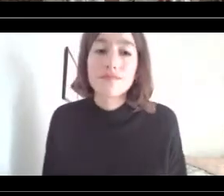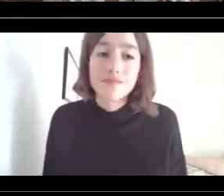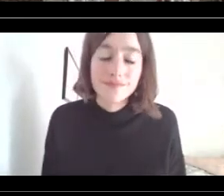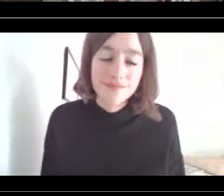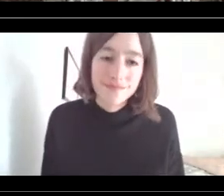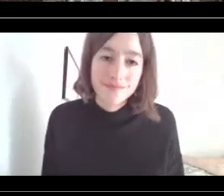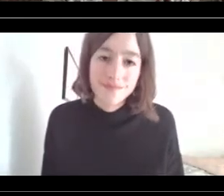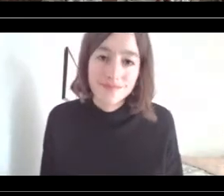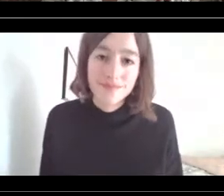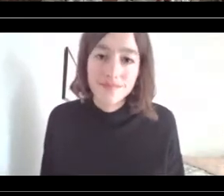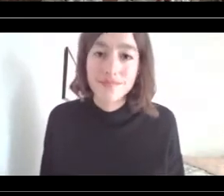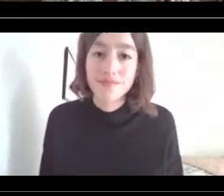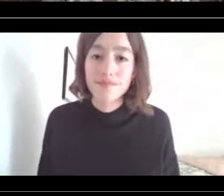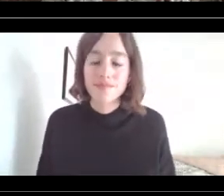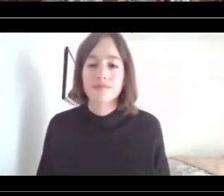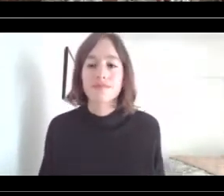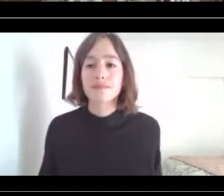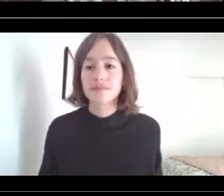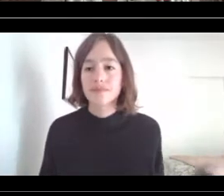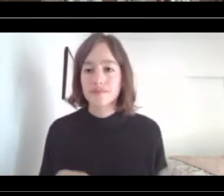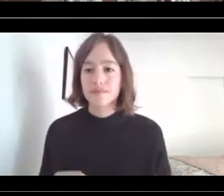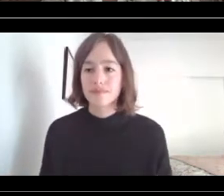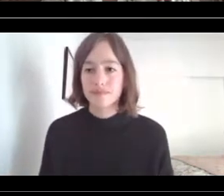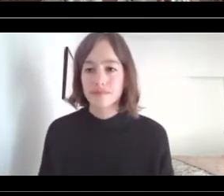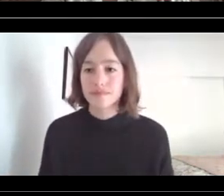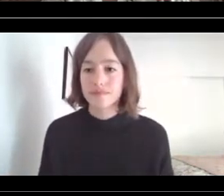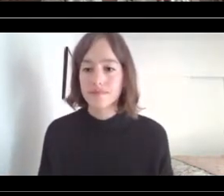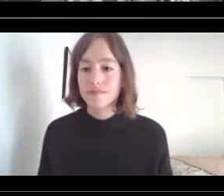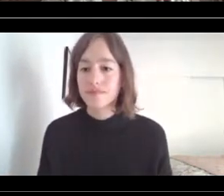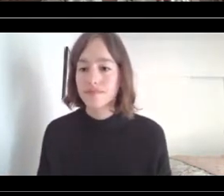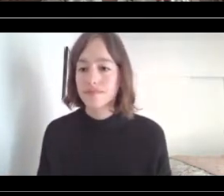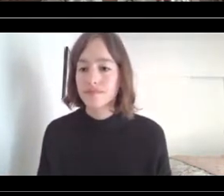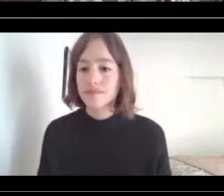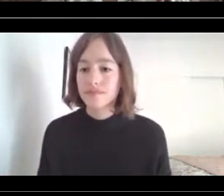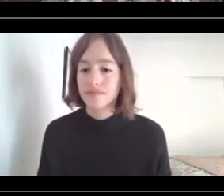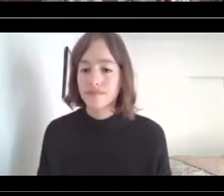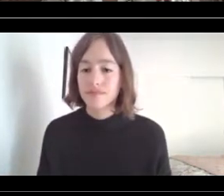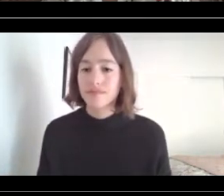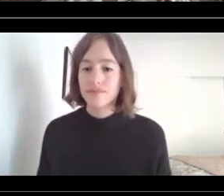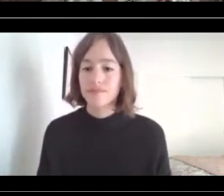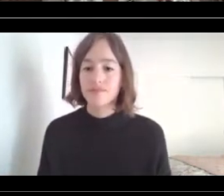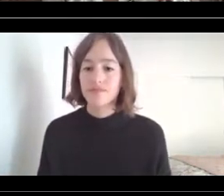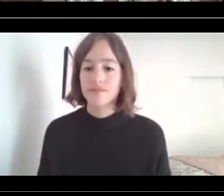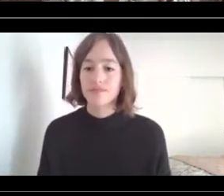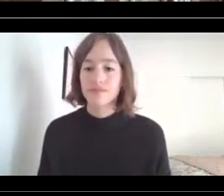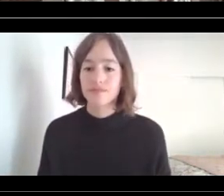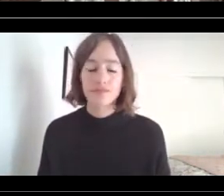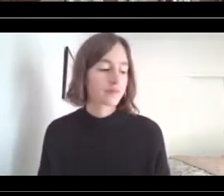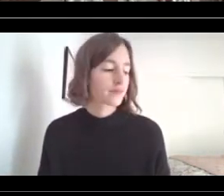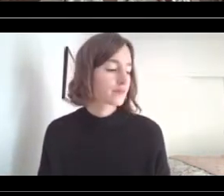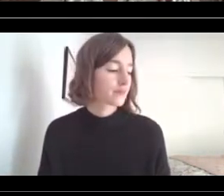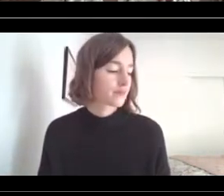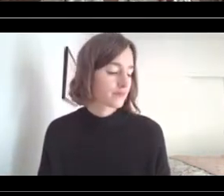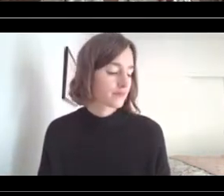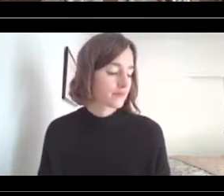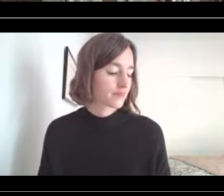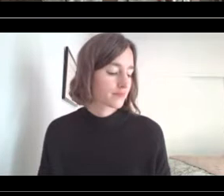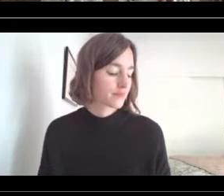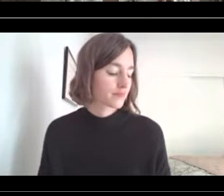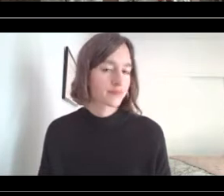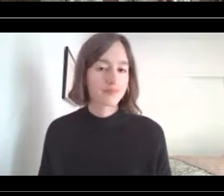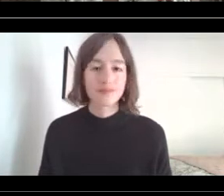but so important for these communities that have not felt whole due to infrastructure that have